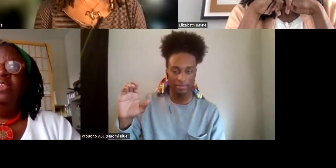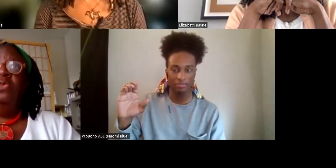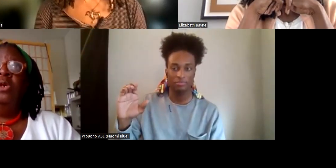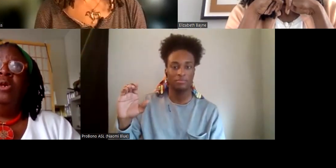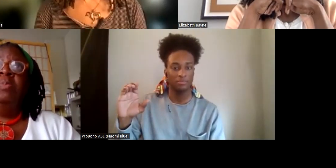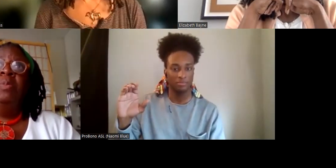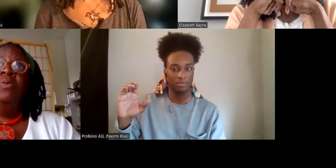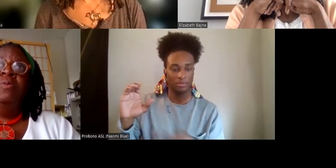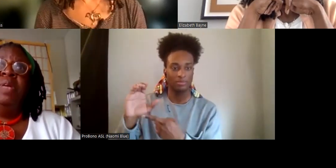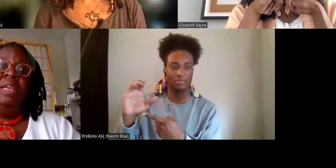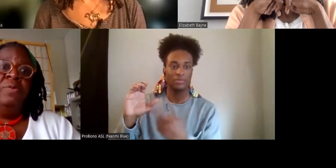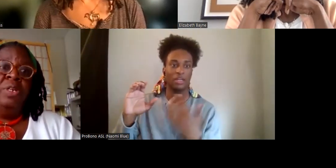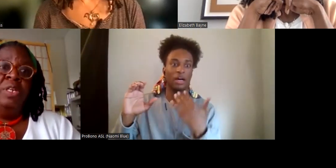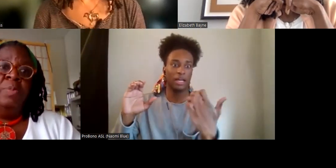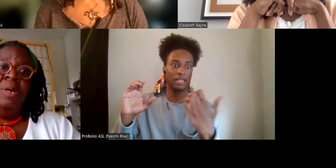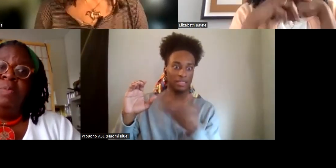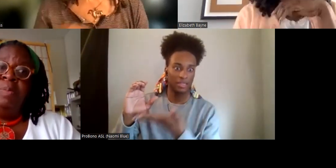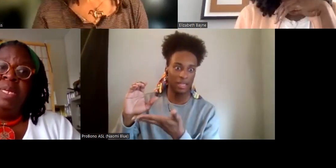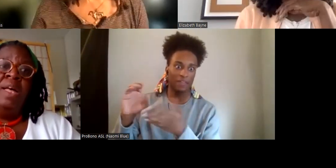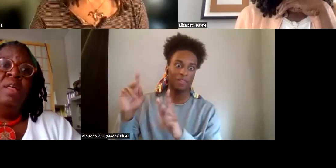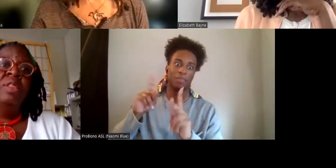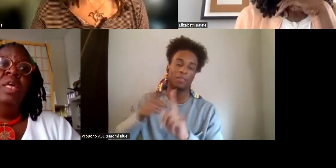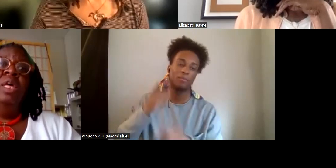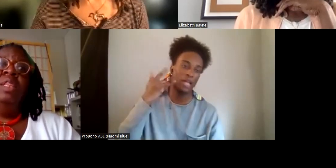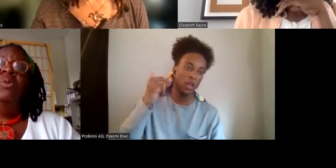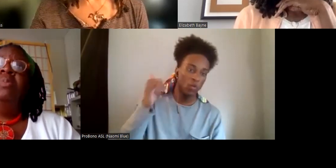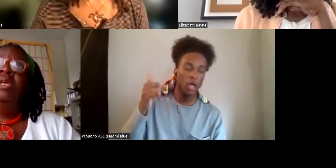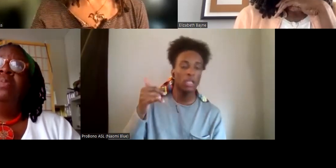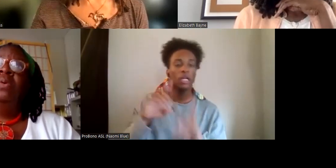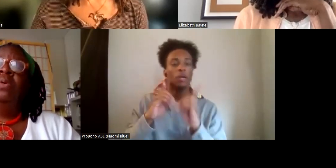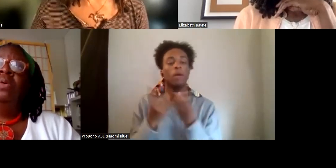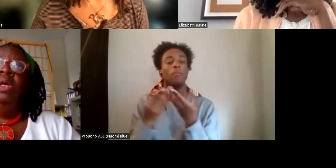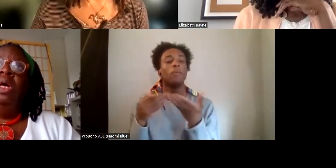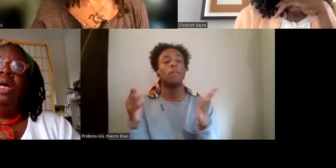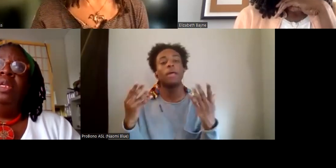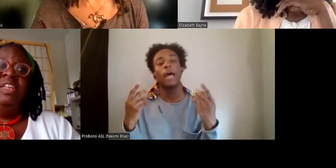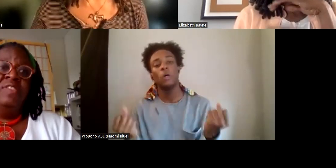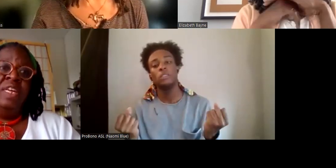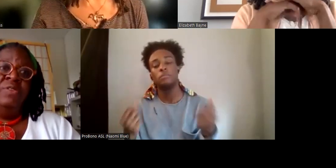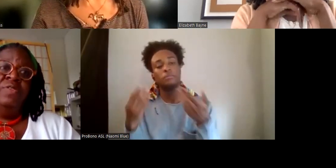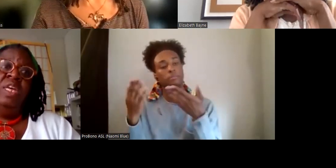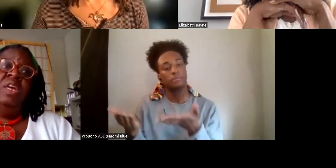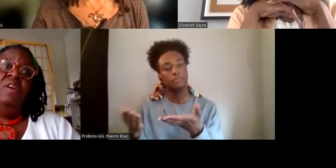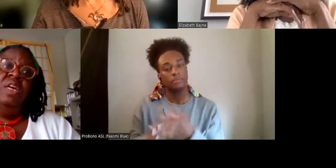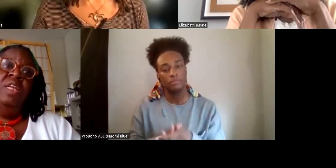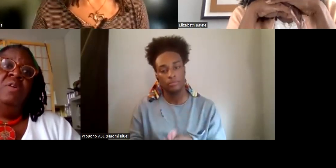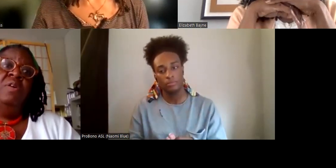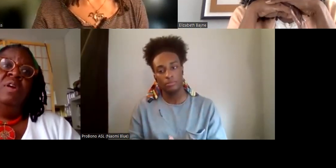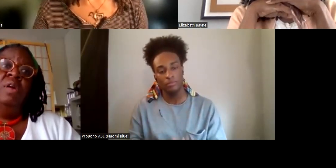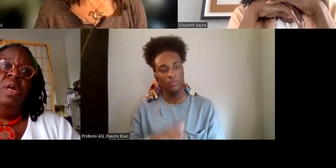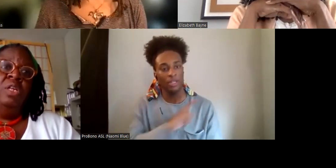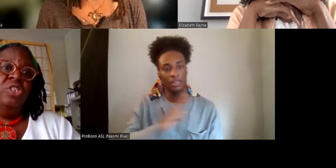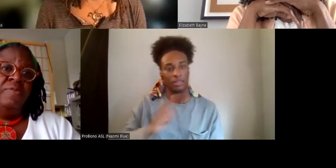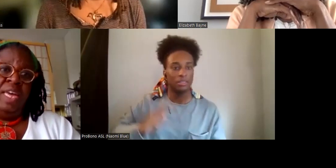the audience were people from California Department of Public Health. There were people, legislators there, and